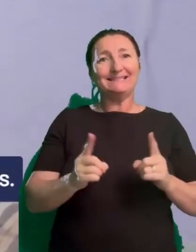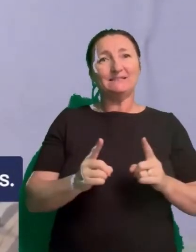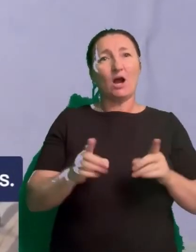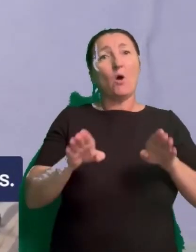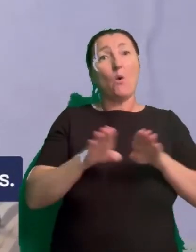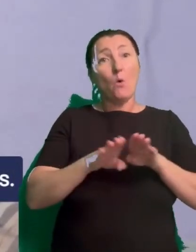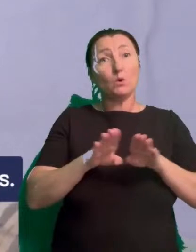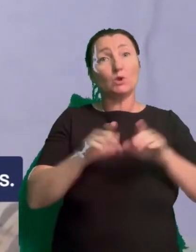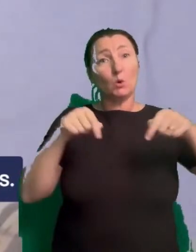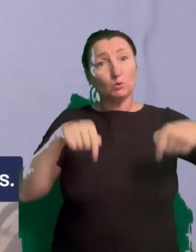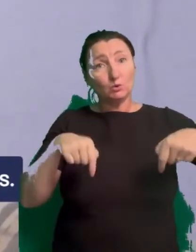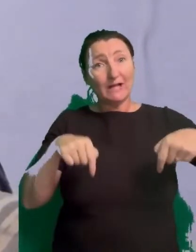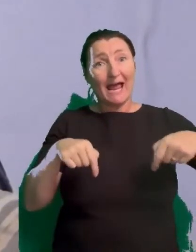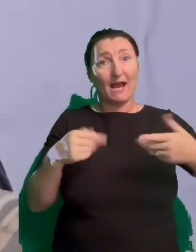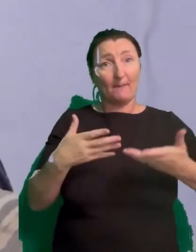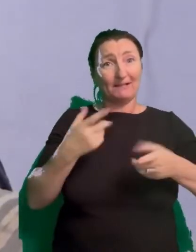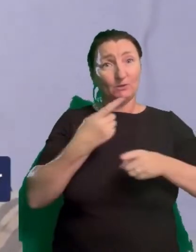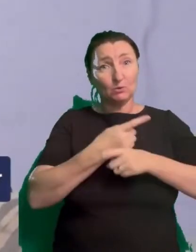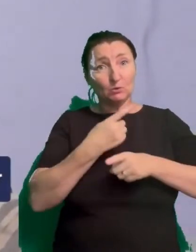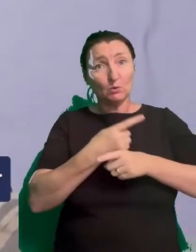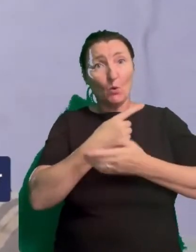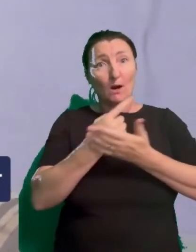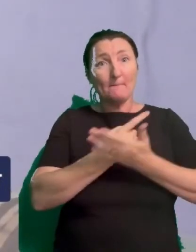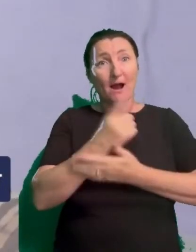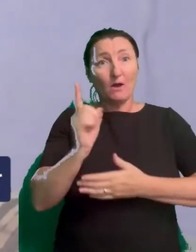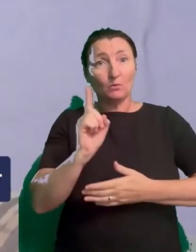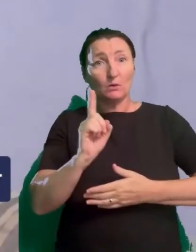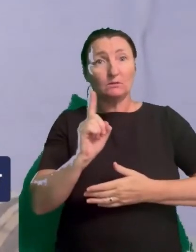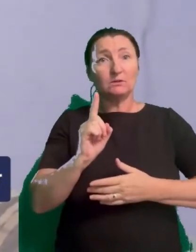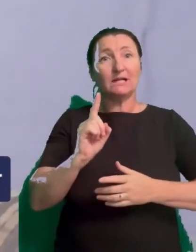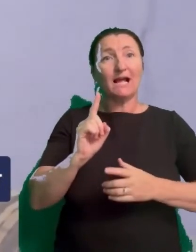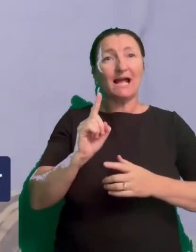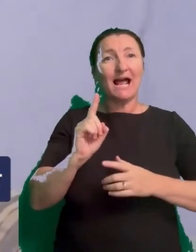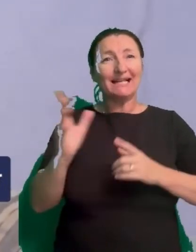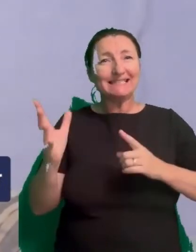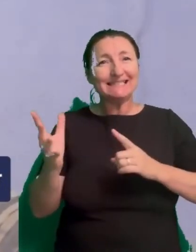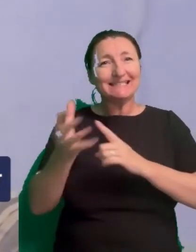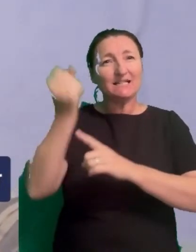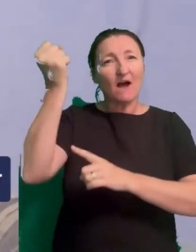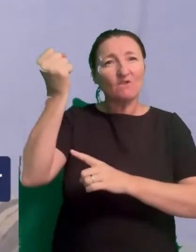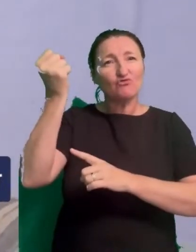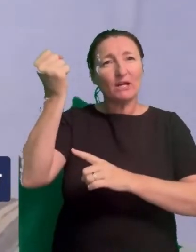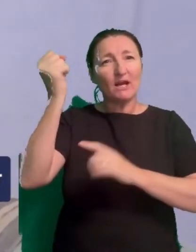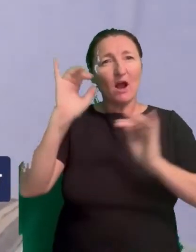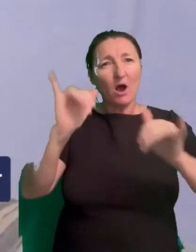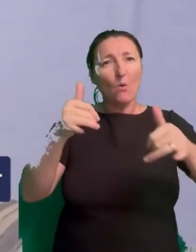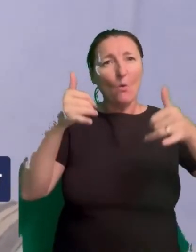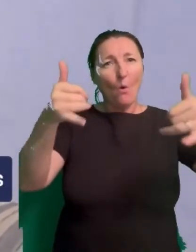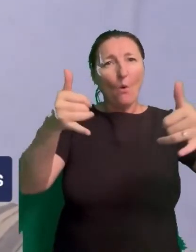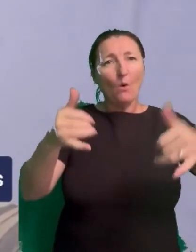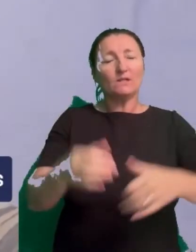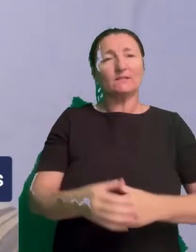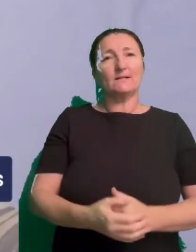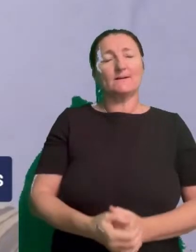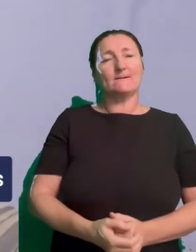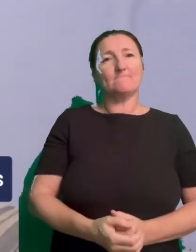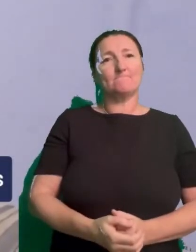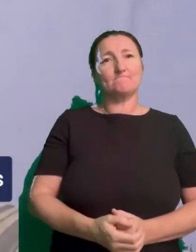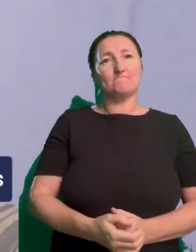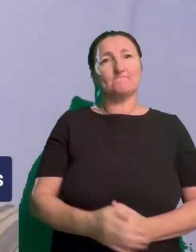about Discovery Awards. You all know that with collaboration with Zero